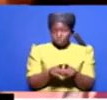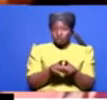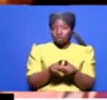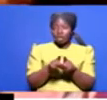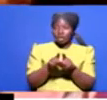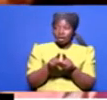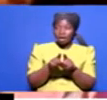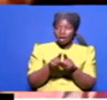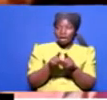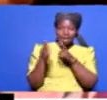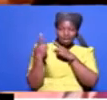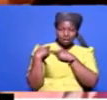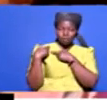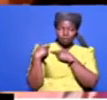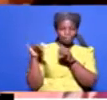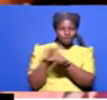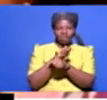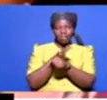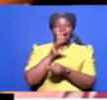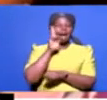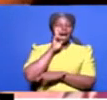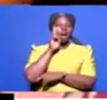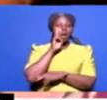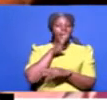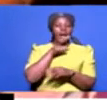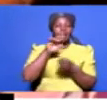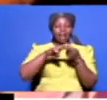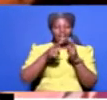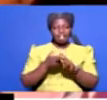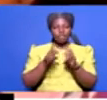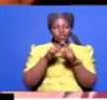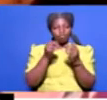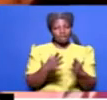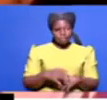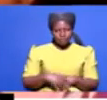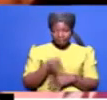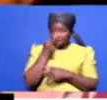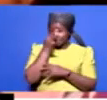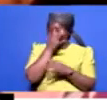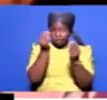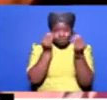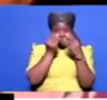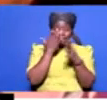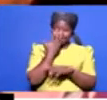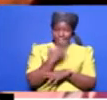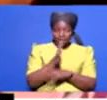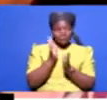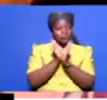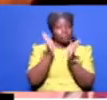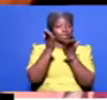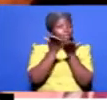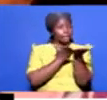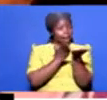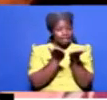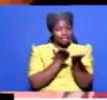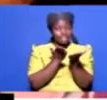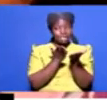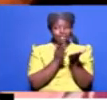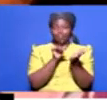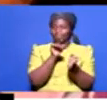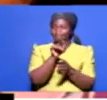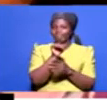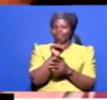uncle and relative to many. Mwai Kibaki taught us that public service is